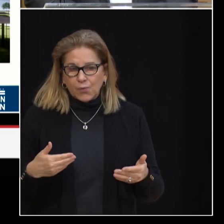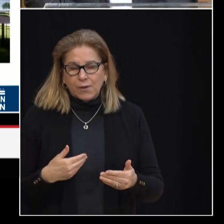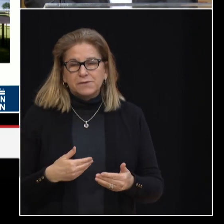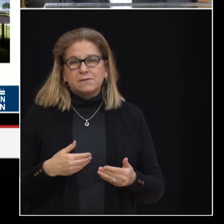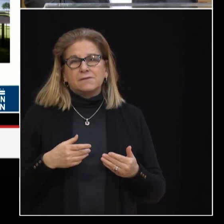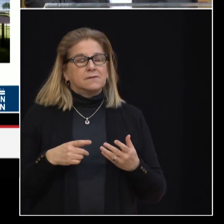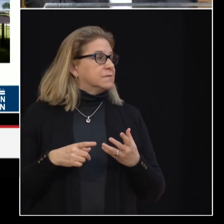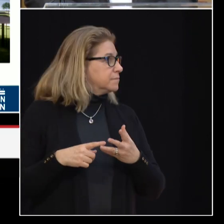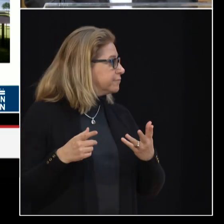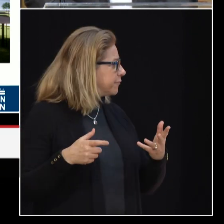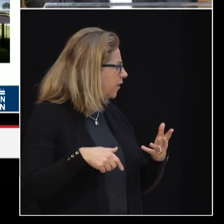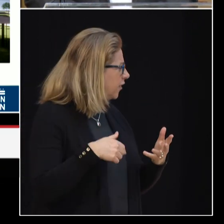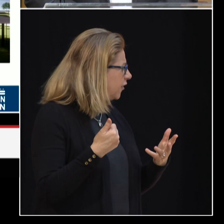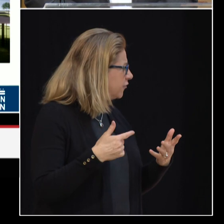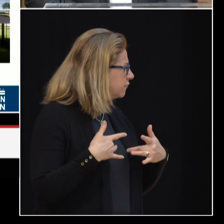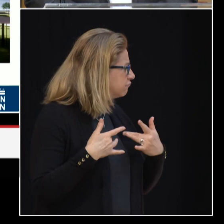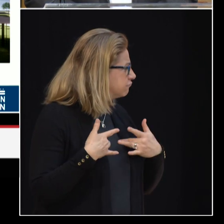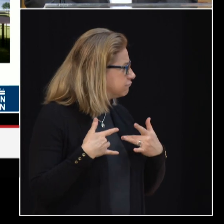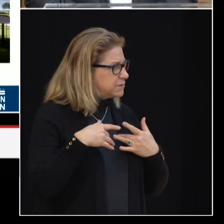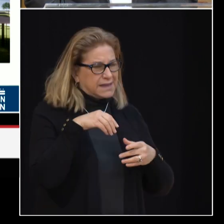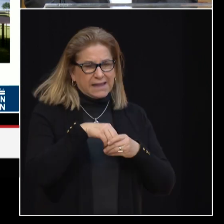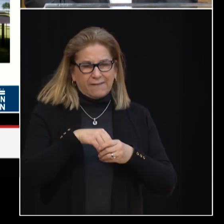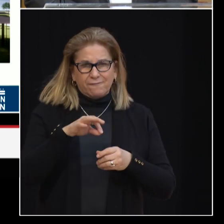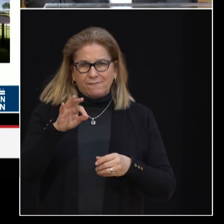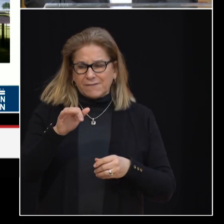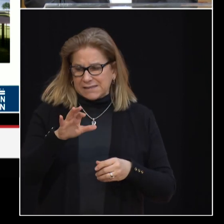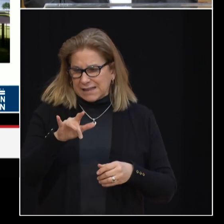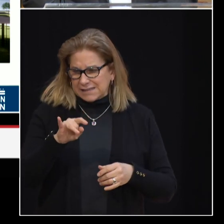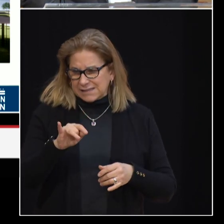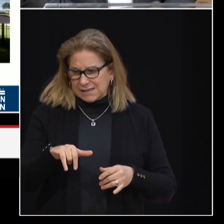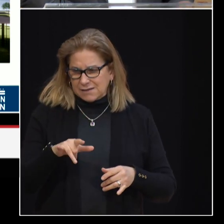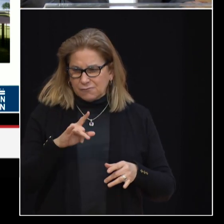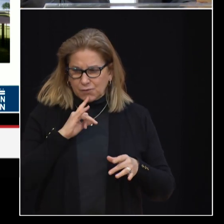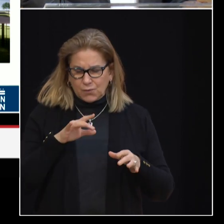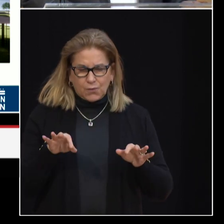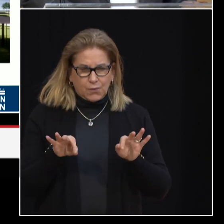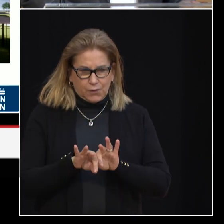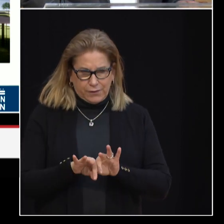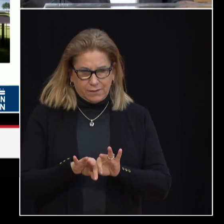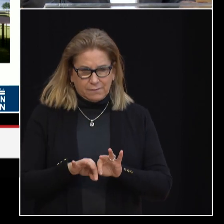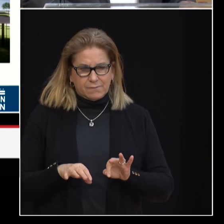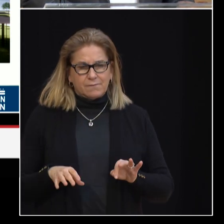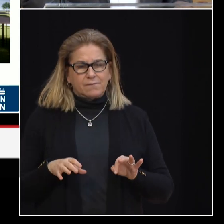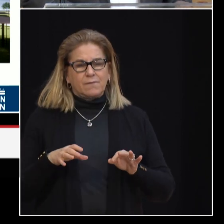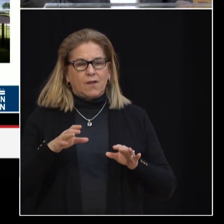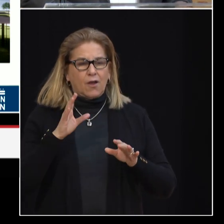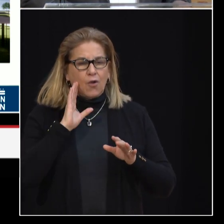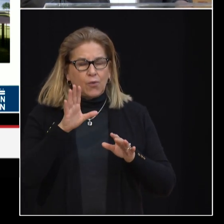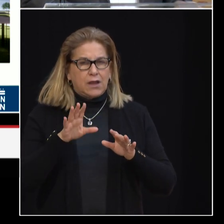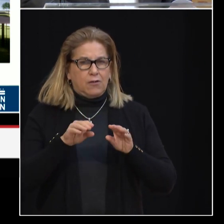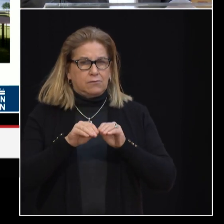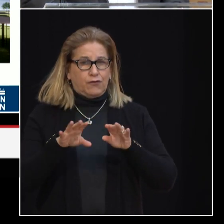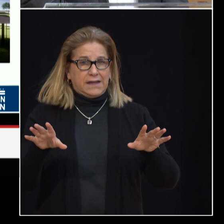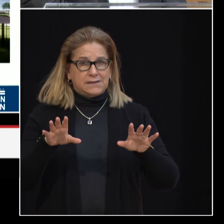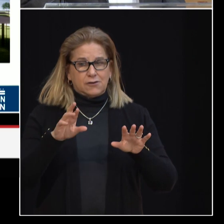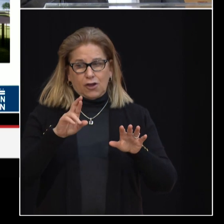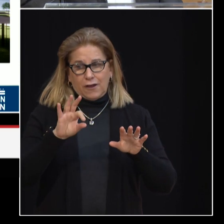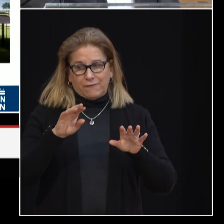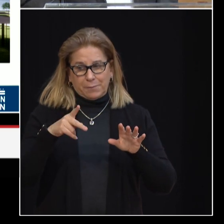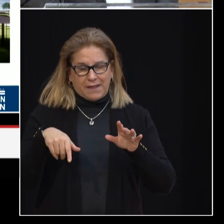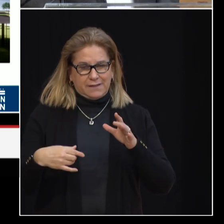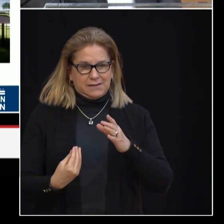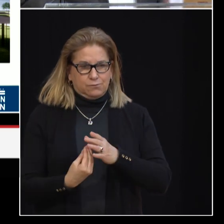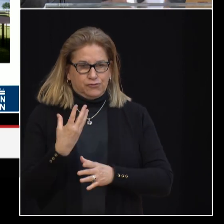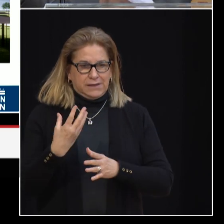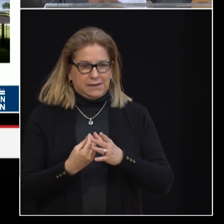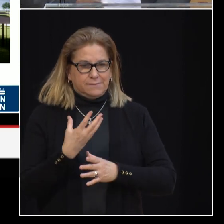services. The RFP will be released this spring, and completion is anticipated for fall of 2024. It is budgeted